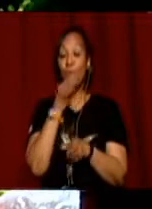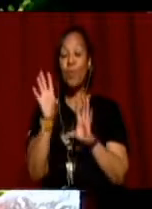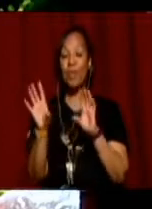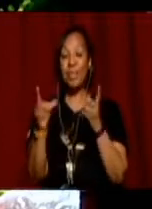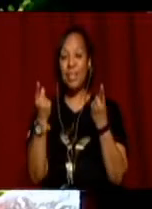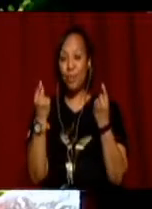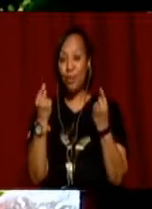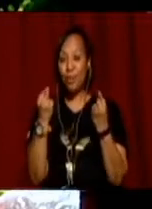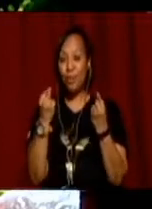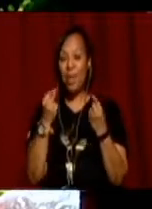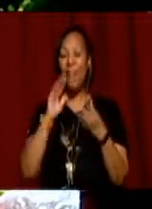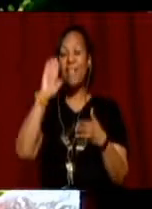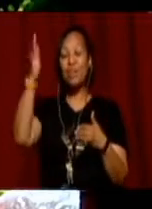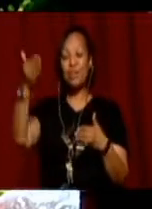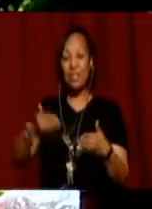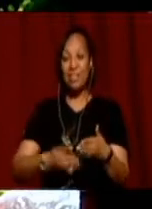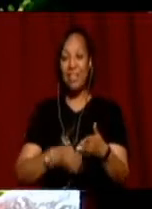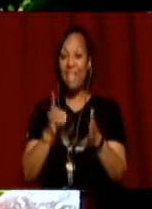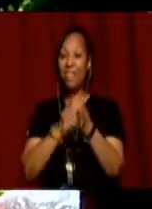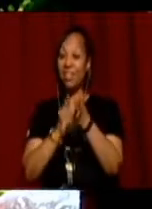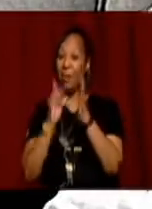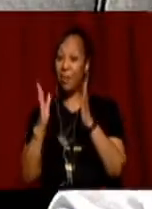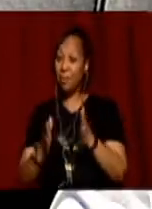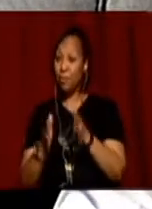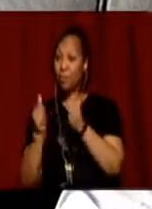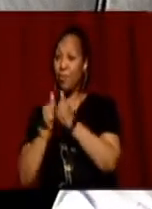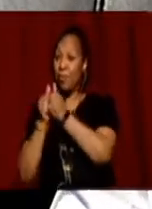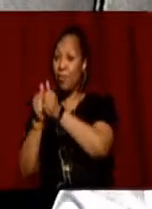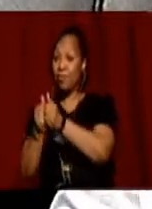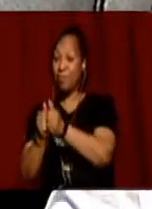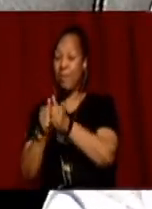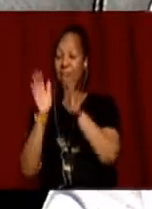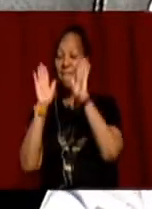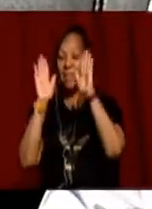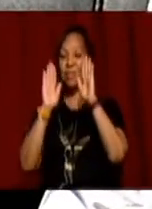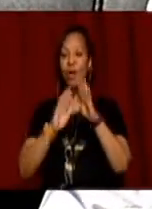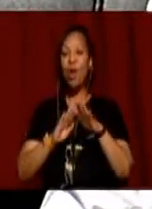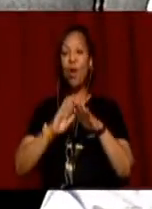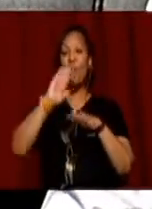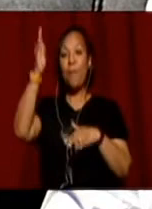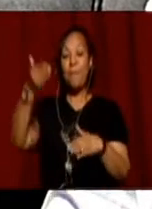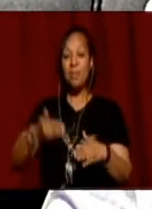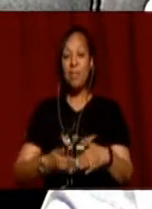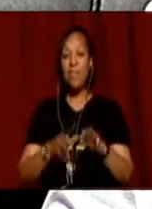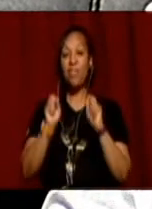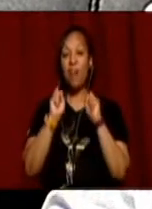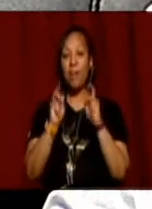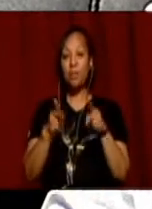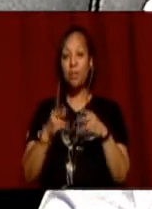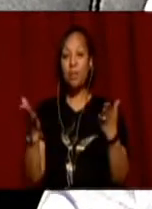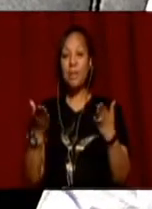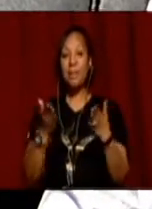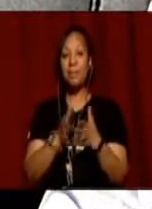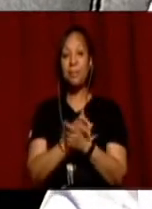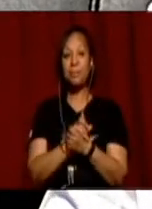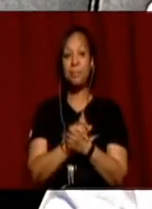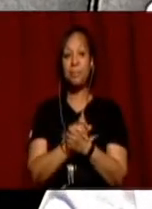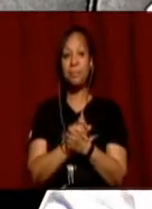and you can introduce the doctor that's with you. Fantastic. We appreciate the opportunity to be here.